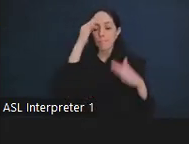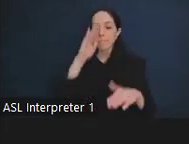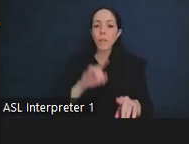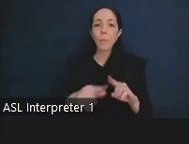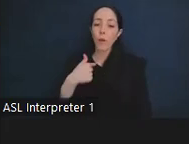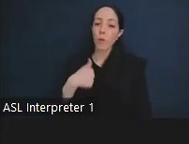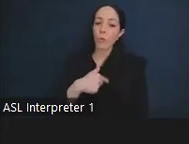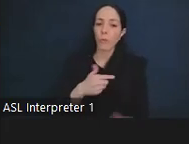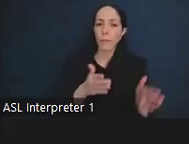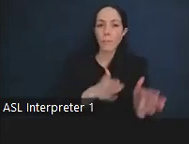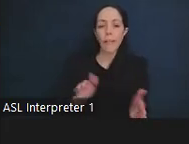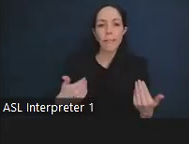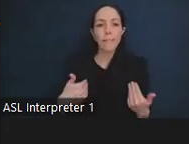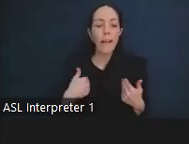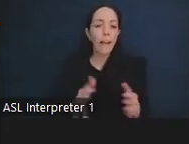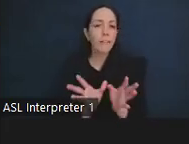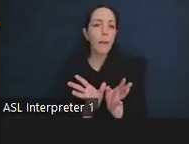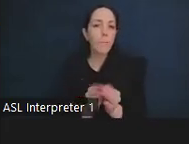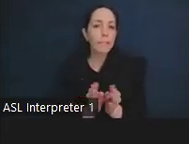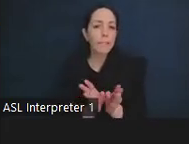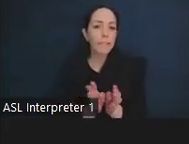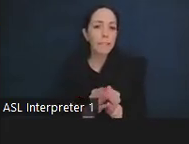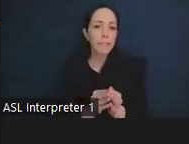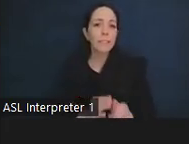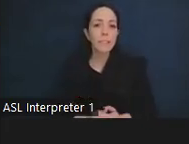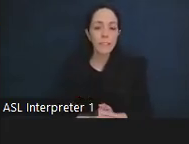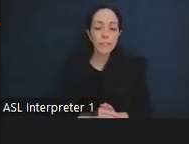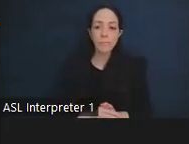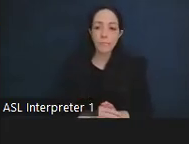are planning to have a meeting in